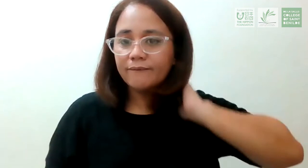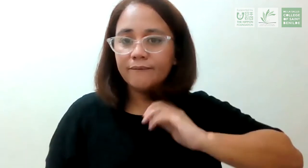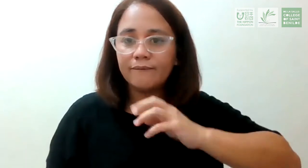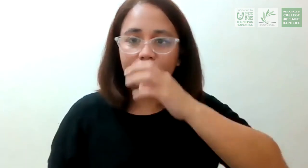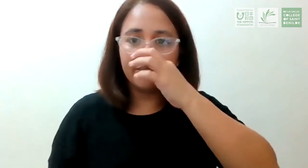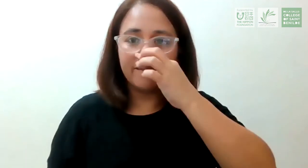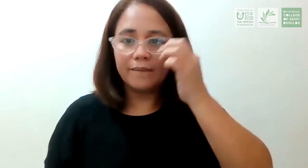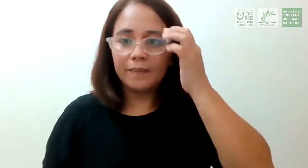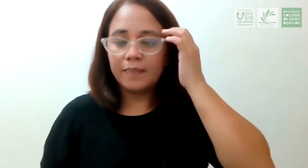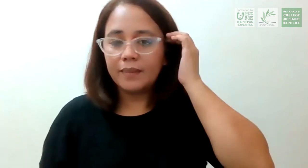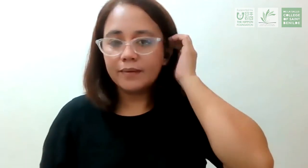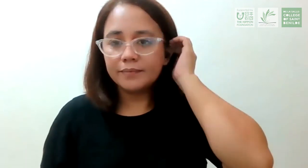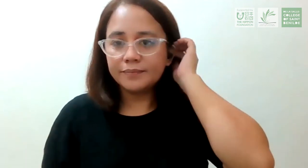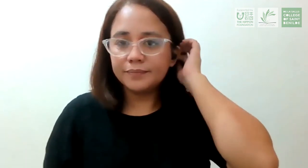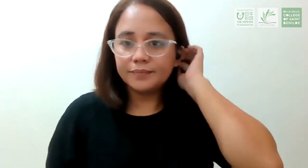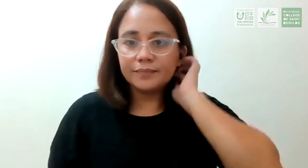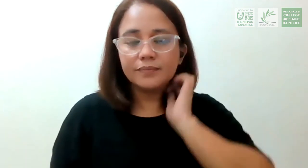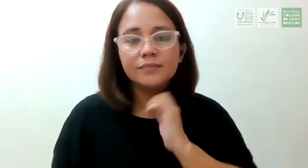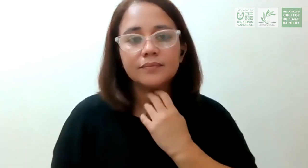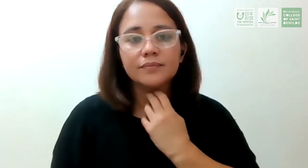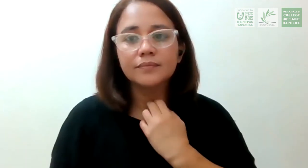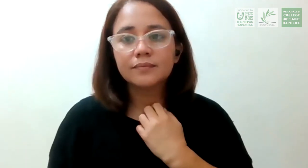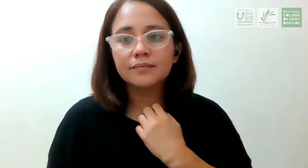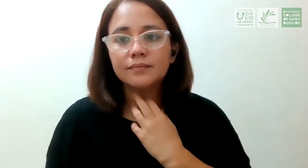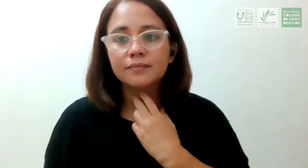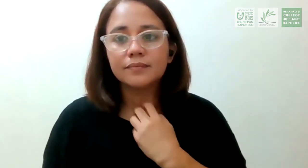All right, checking.